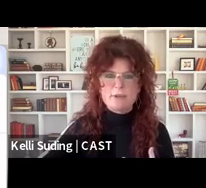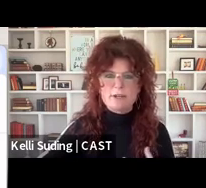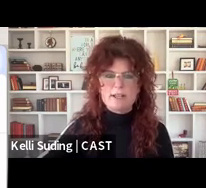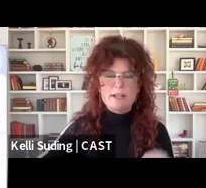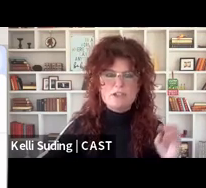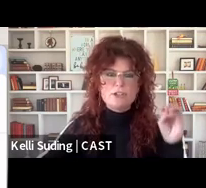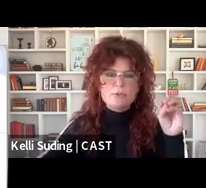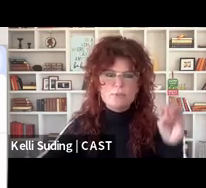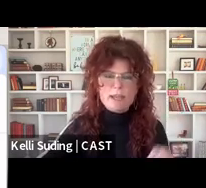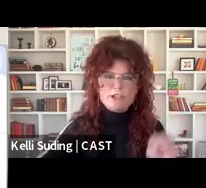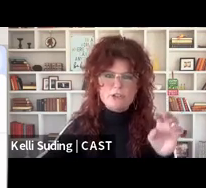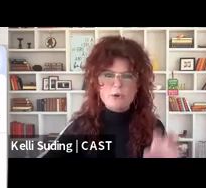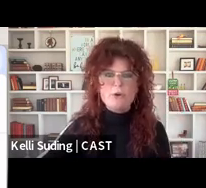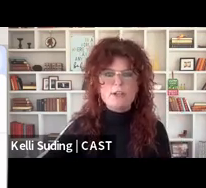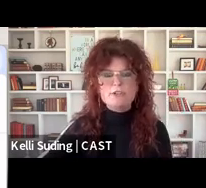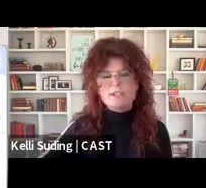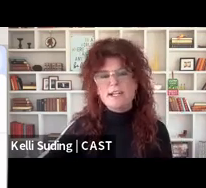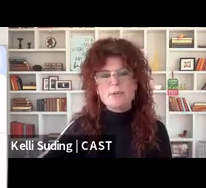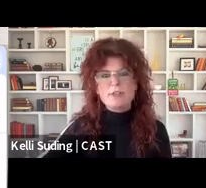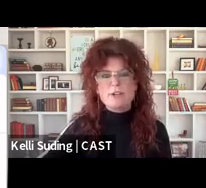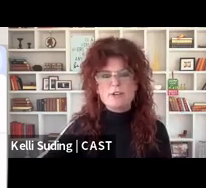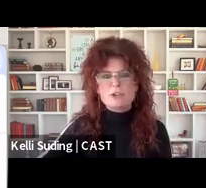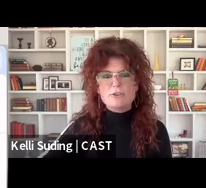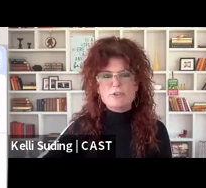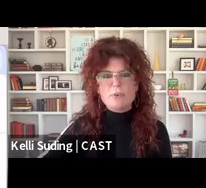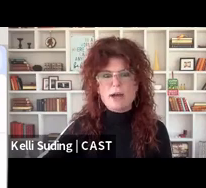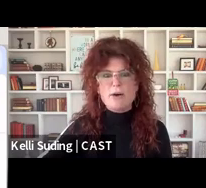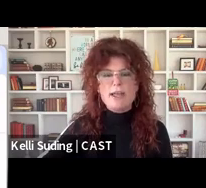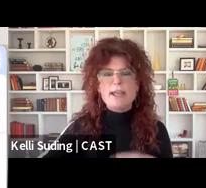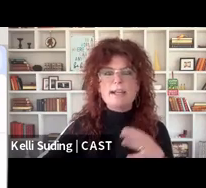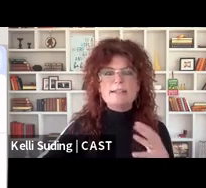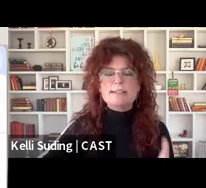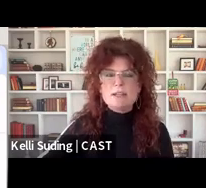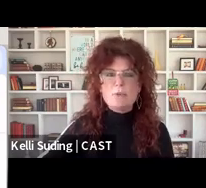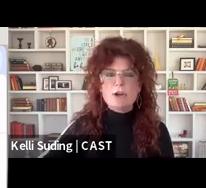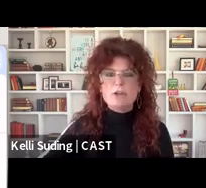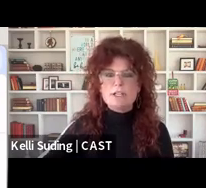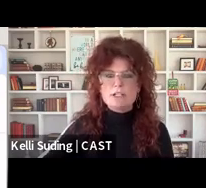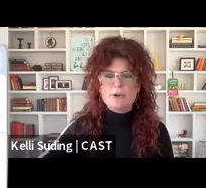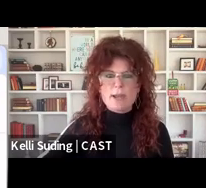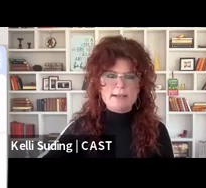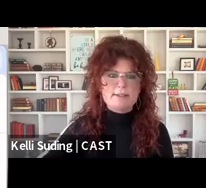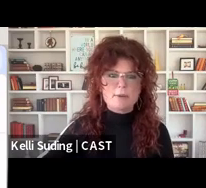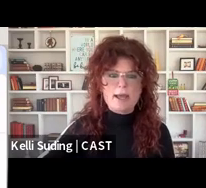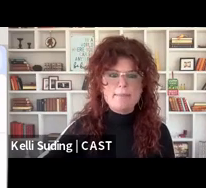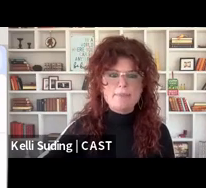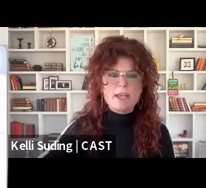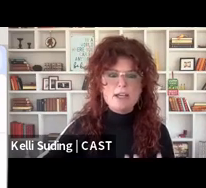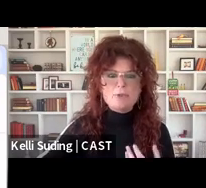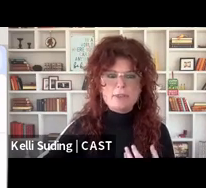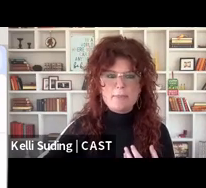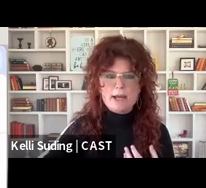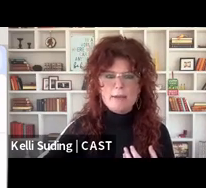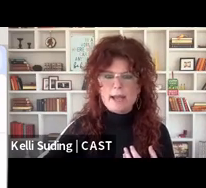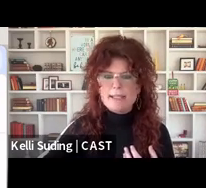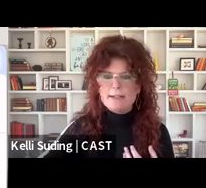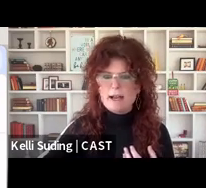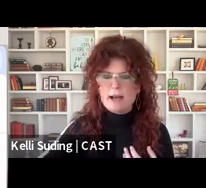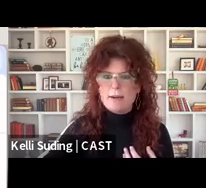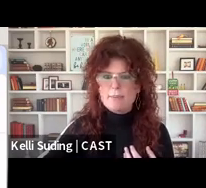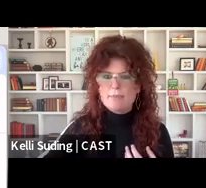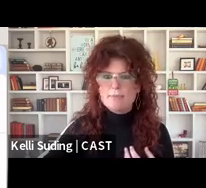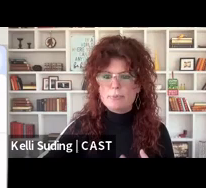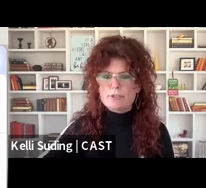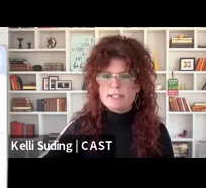of accessibility. So you can measure your own understanding within your journal as well and kind of see where you need to go next, okay? So at the bottom, I